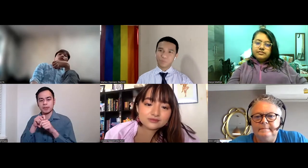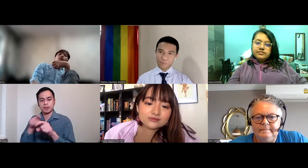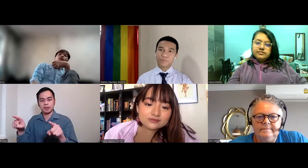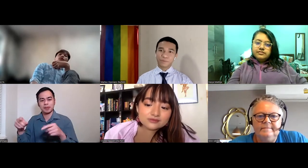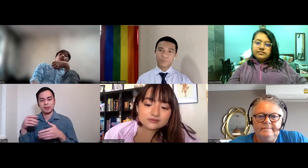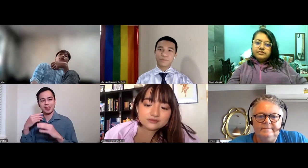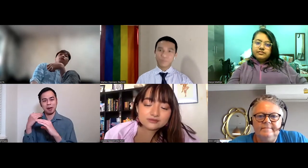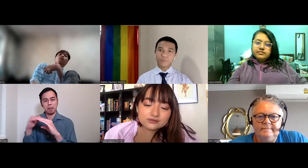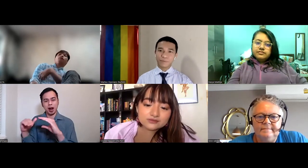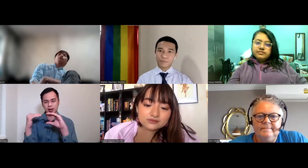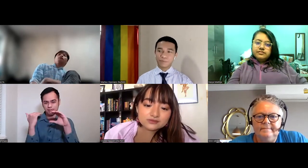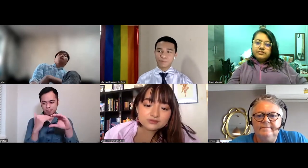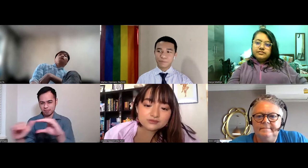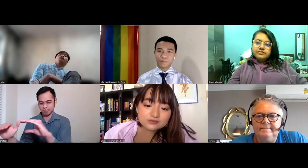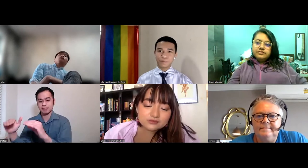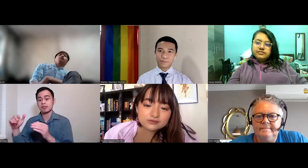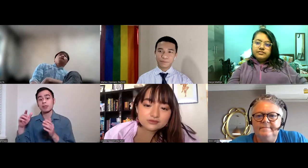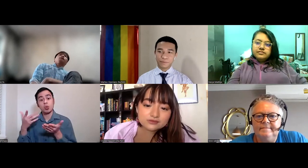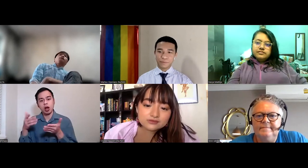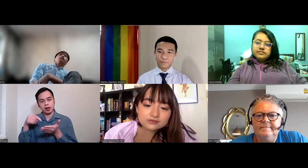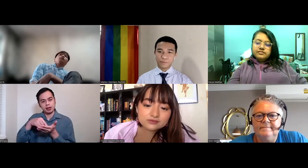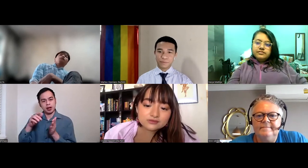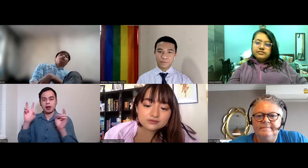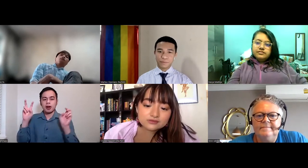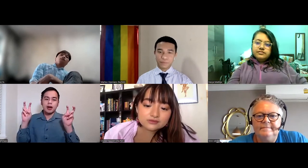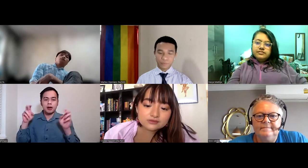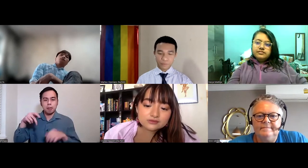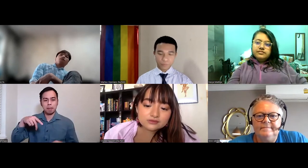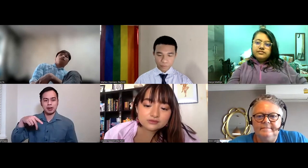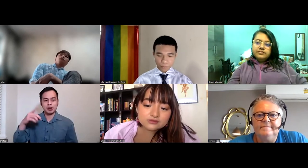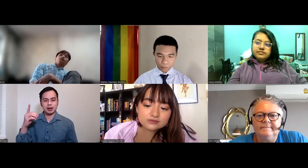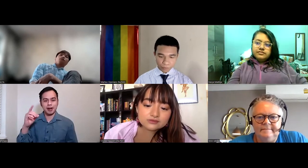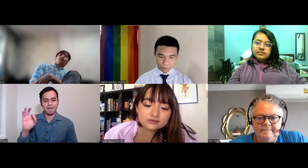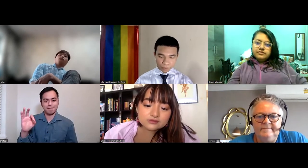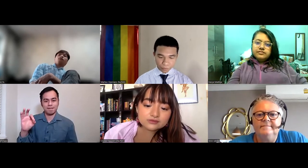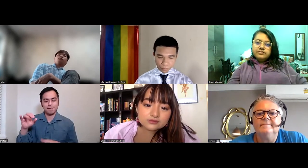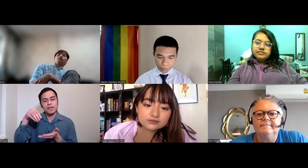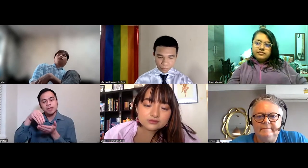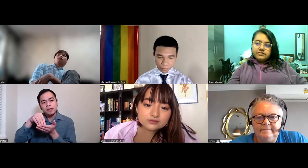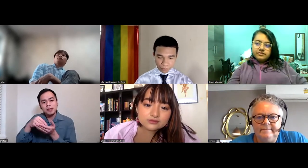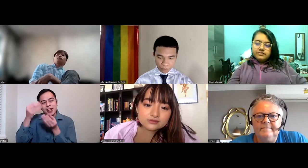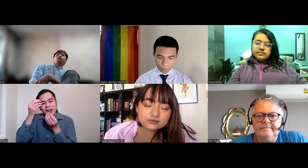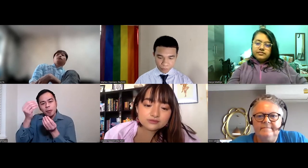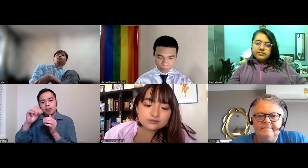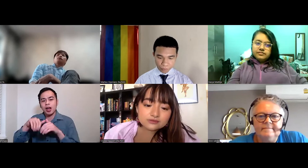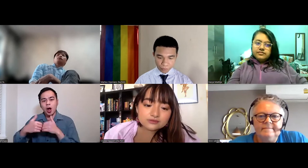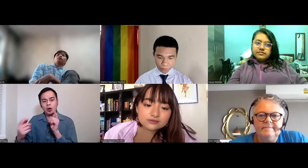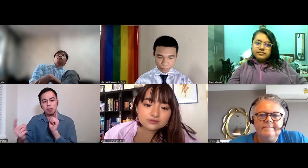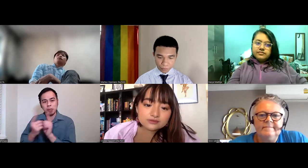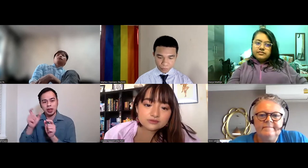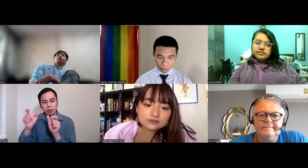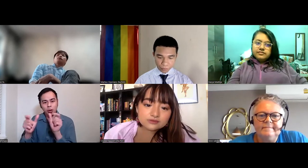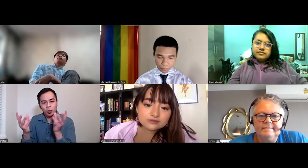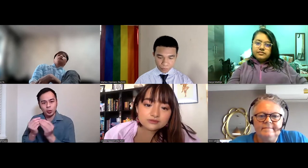communicate with us. So prior to that, we will send emails to them to tell them about our needs, and then also